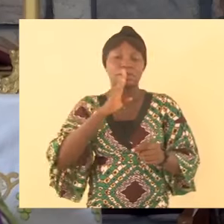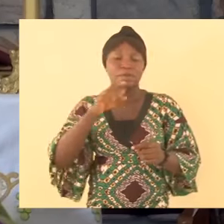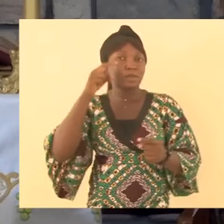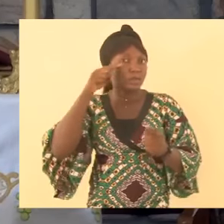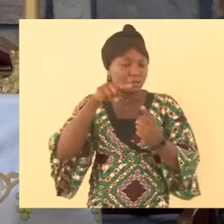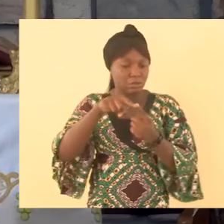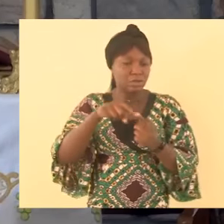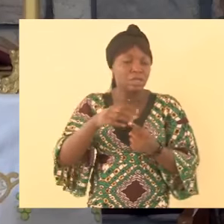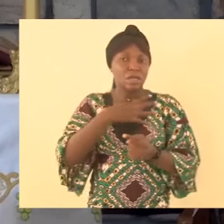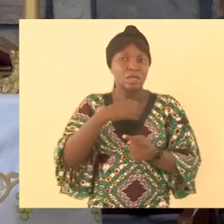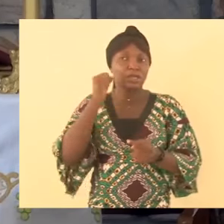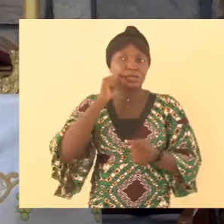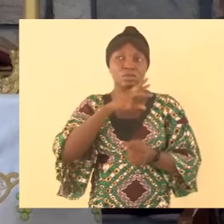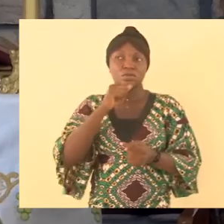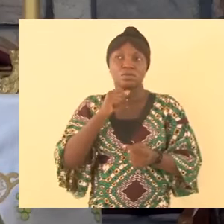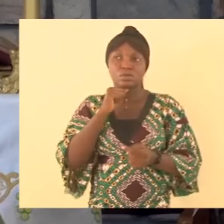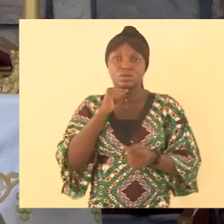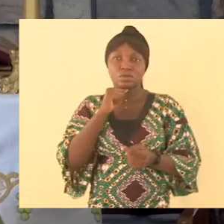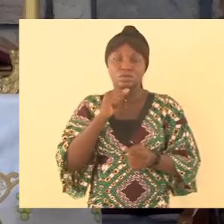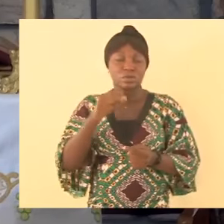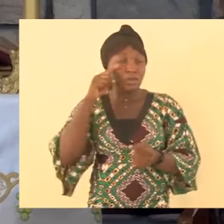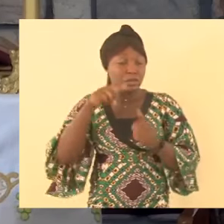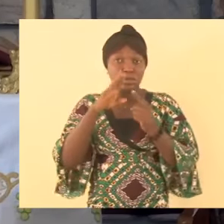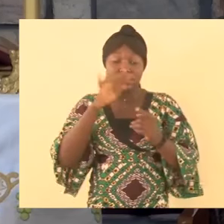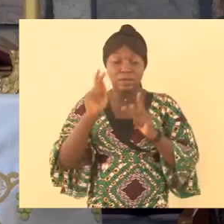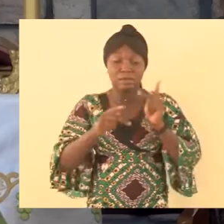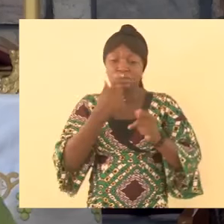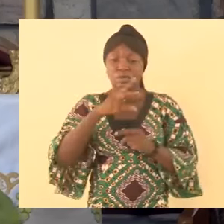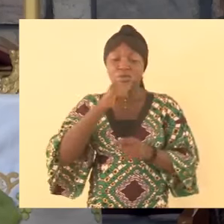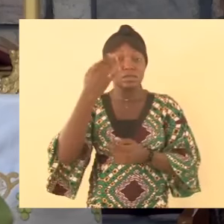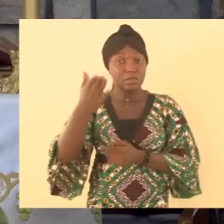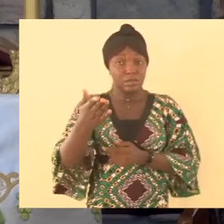noticed. And she was not noticed by the big people who were there, of